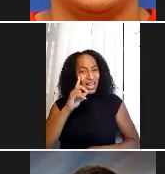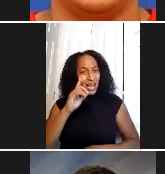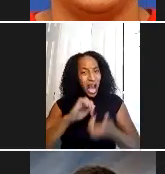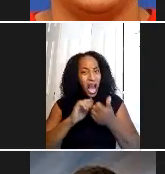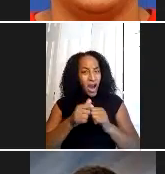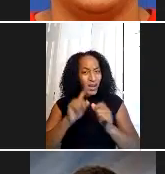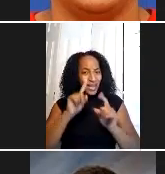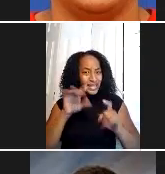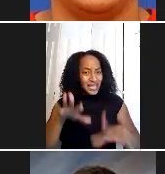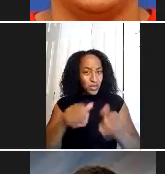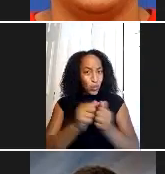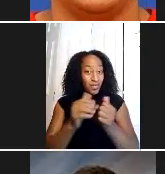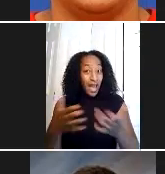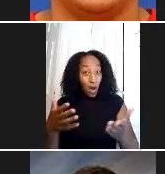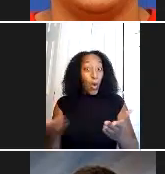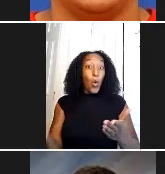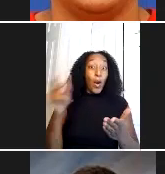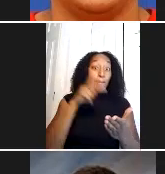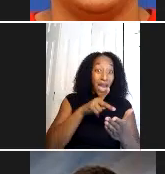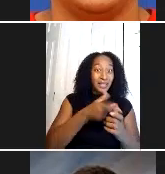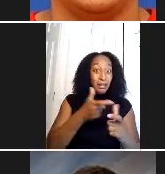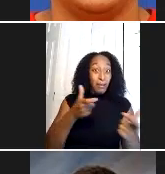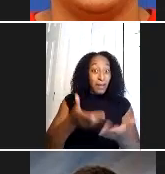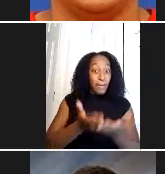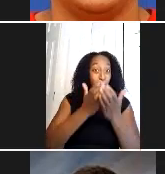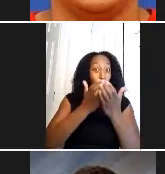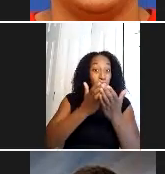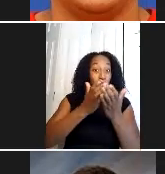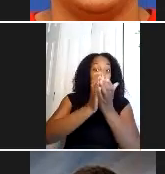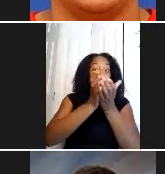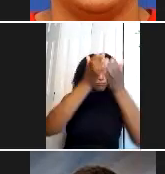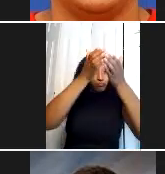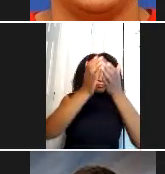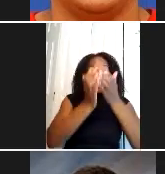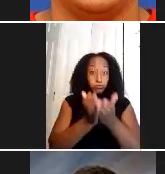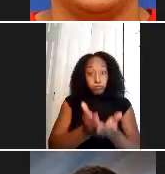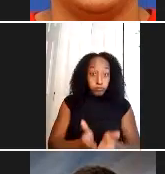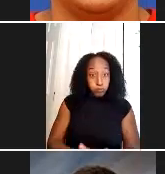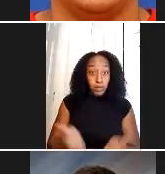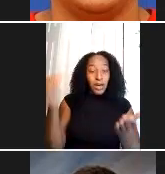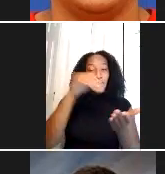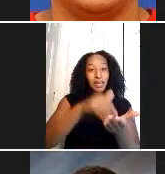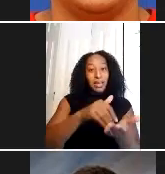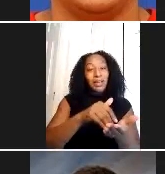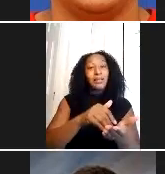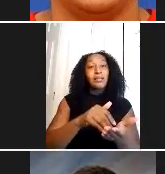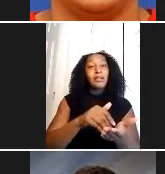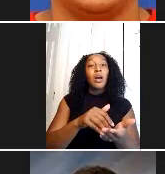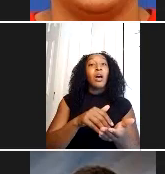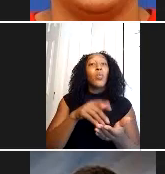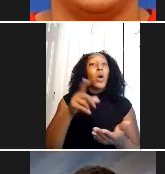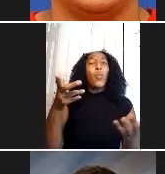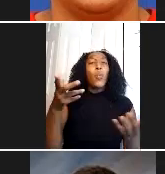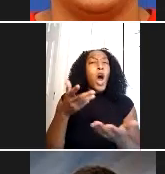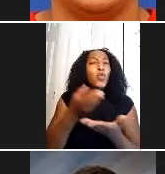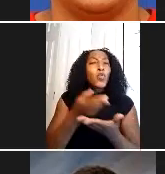see, that is impacted by the resources that you have available. Because I tell folk,